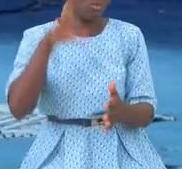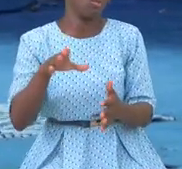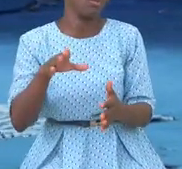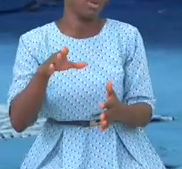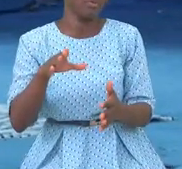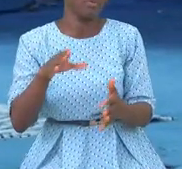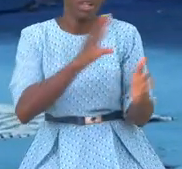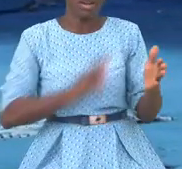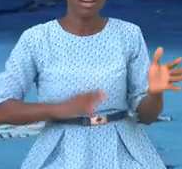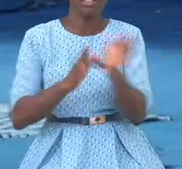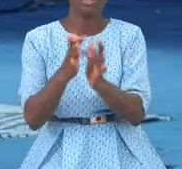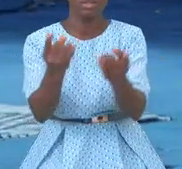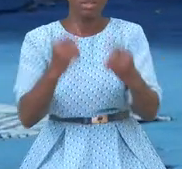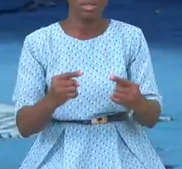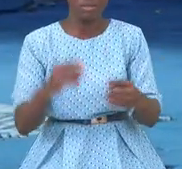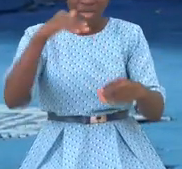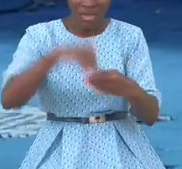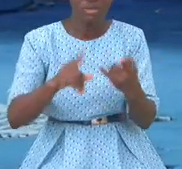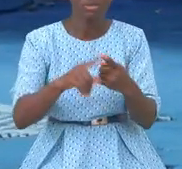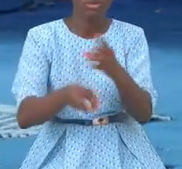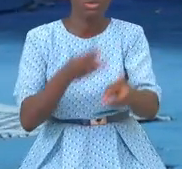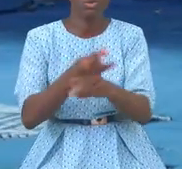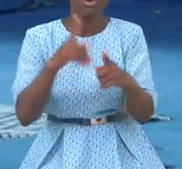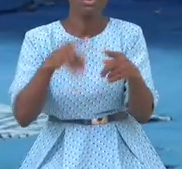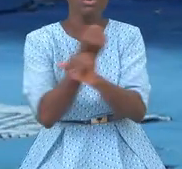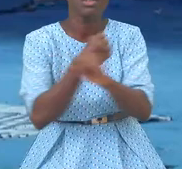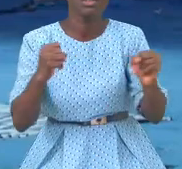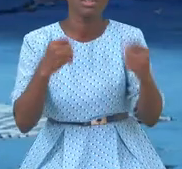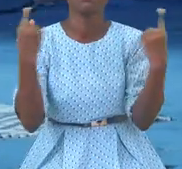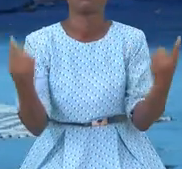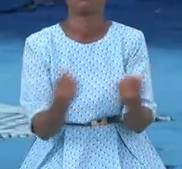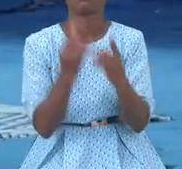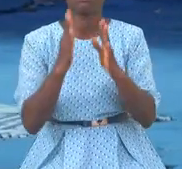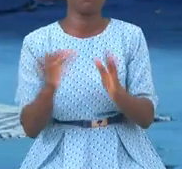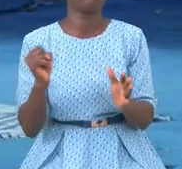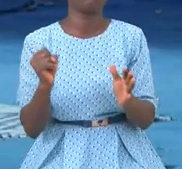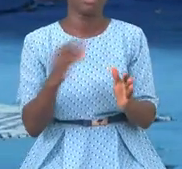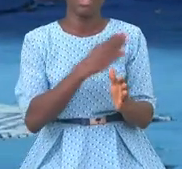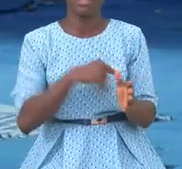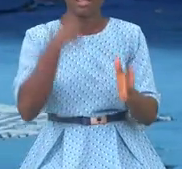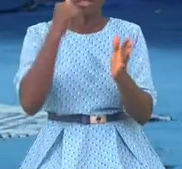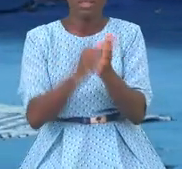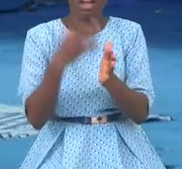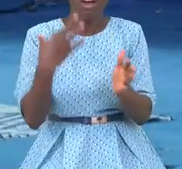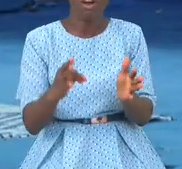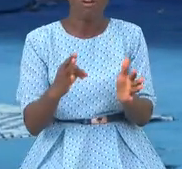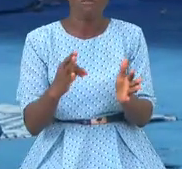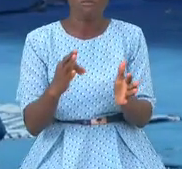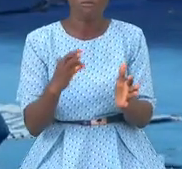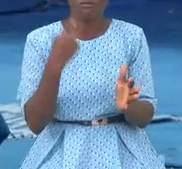save sinners. And then he said, of whom I am chief. He said,